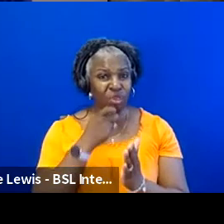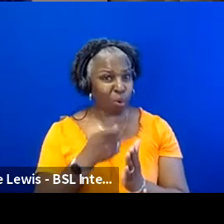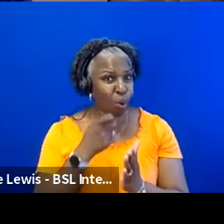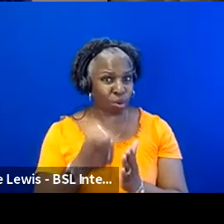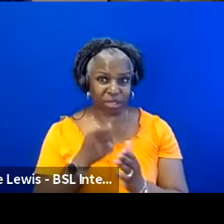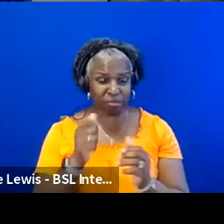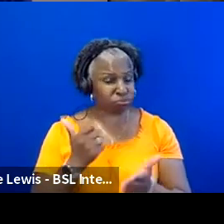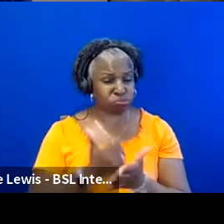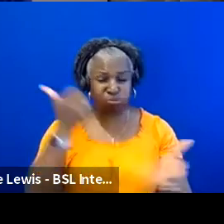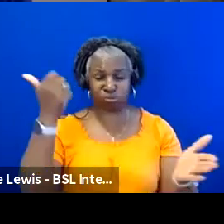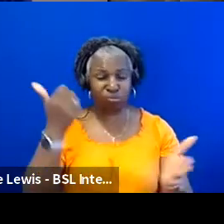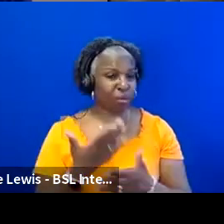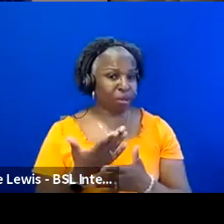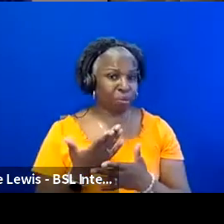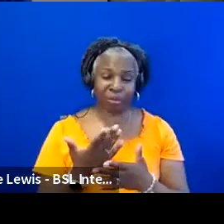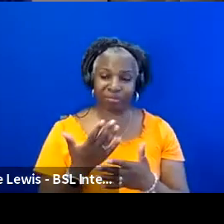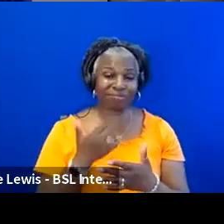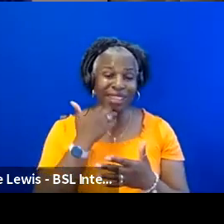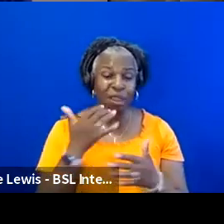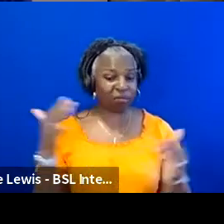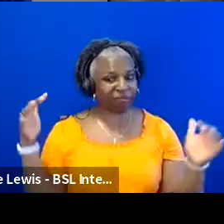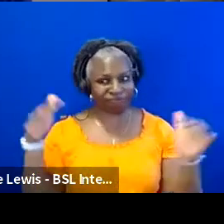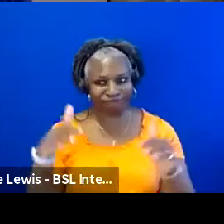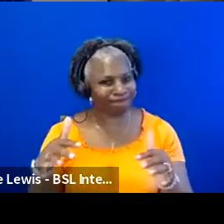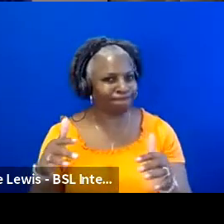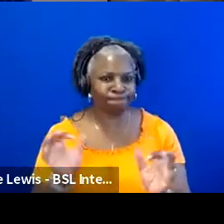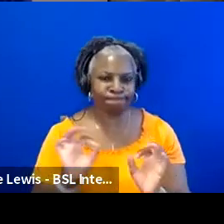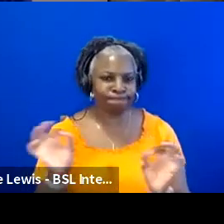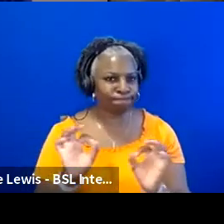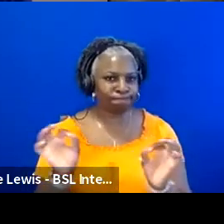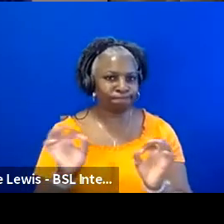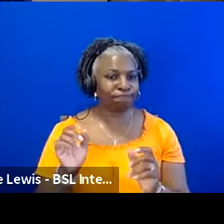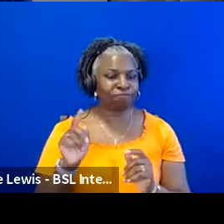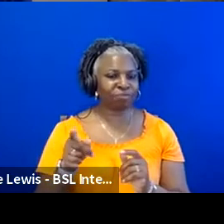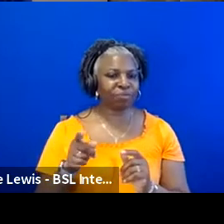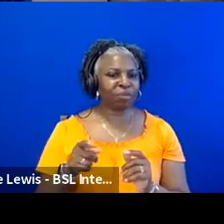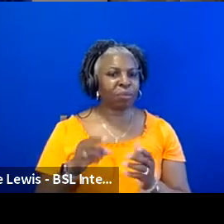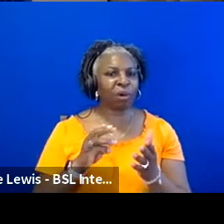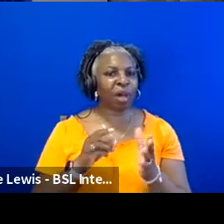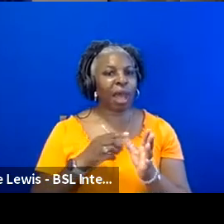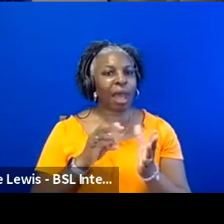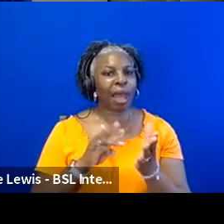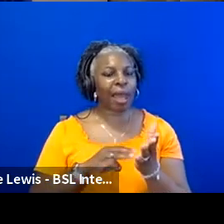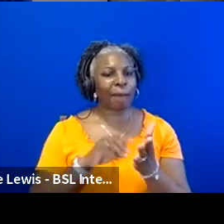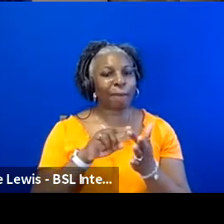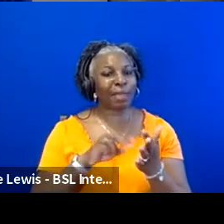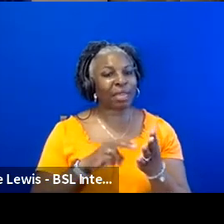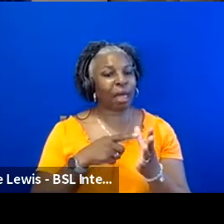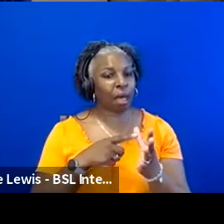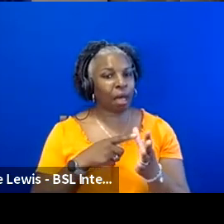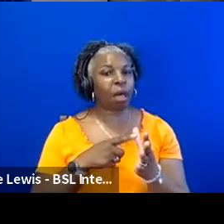attention that other media outlets get. Of course, Lina Atala has rightfully been celebrated. She was one of she was a Time Person of the